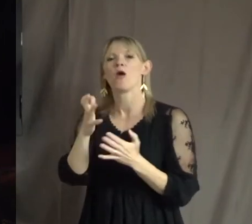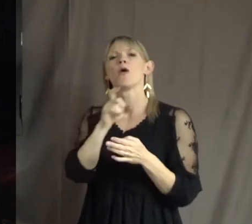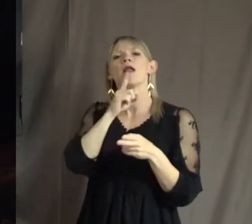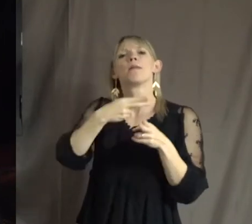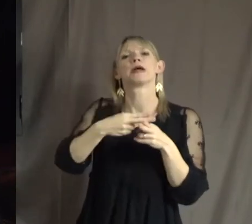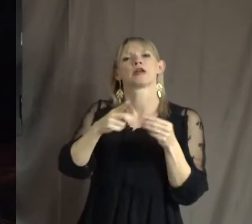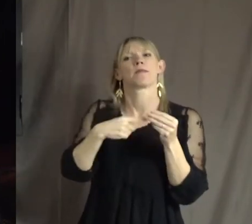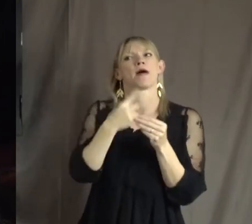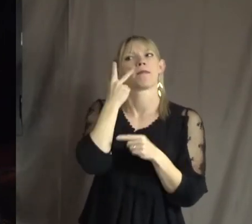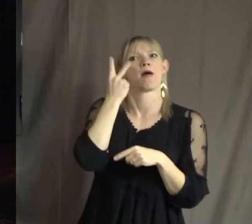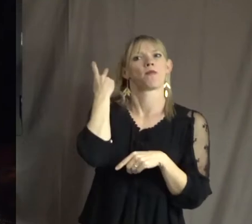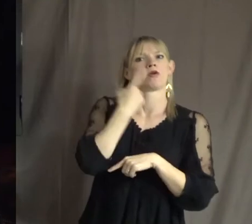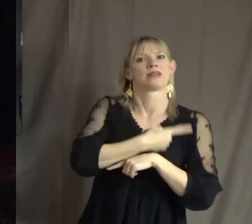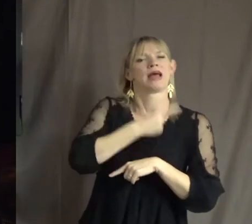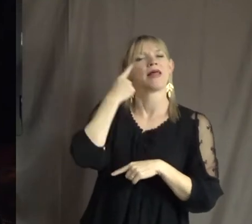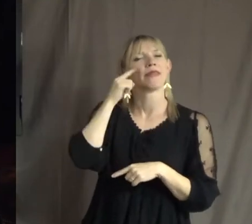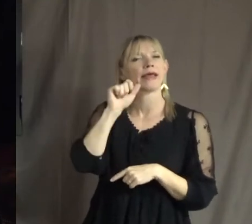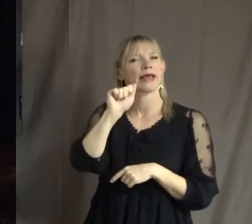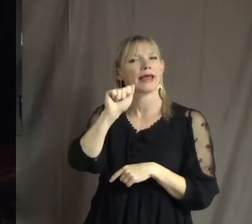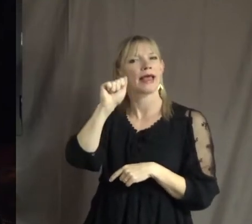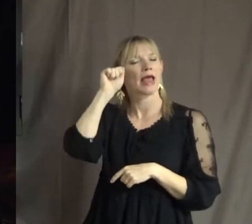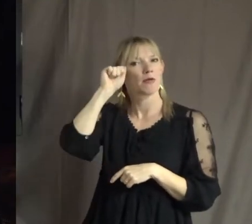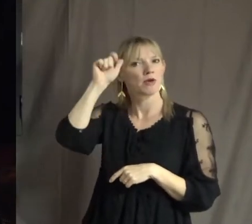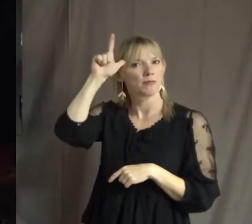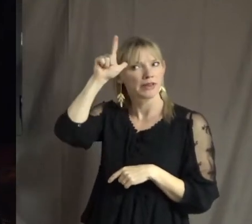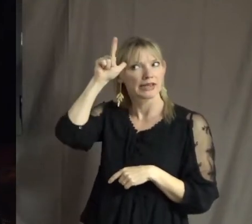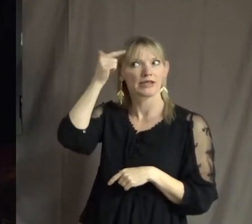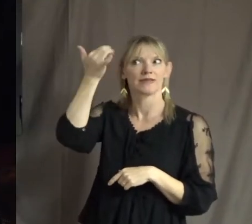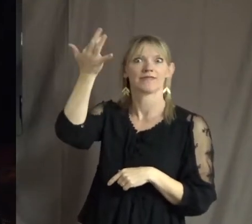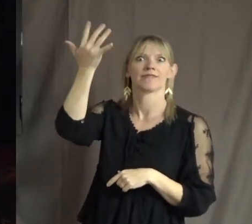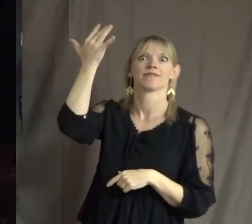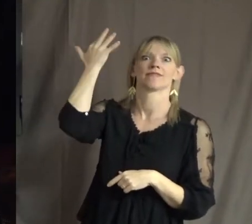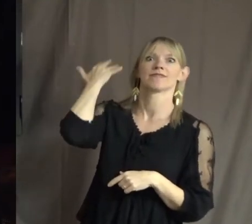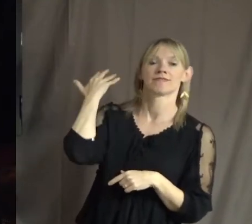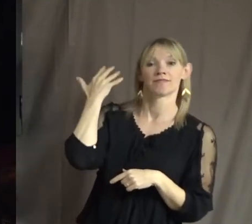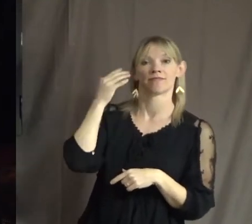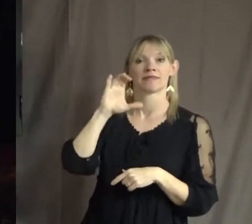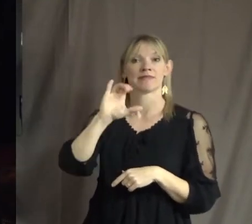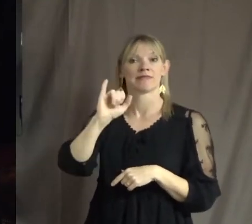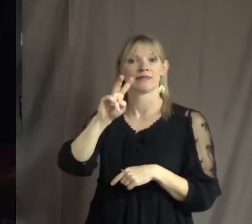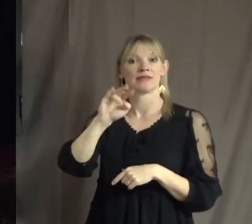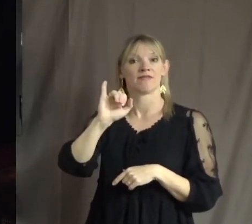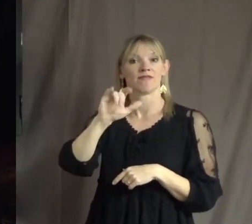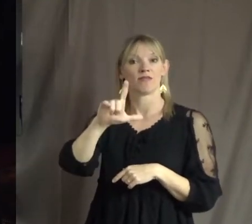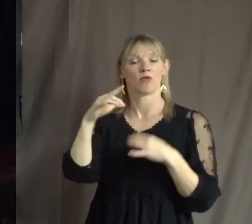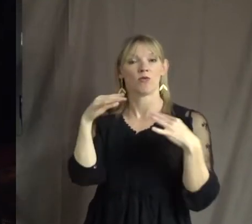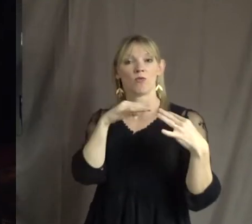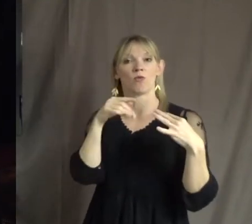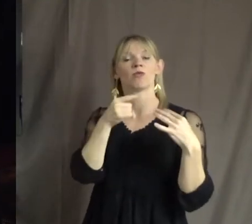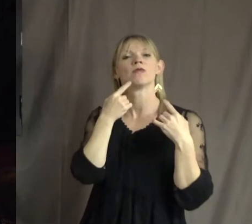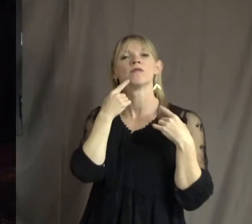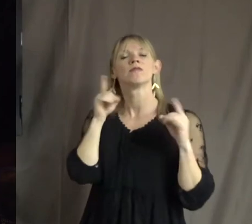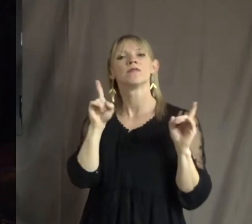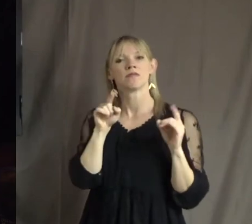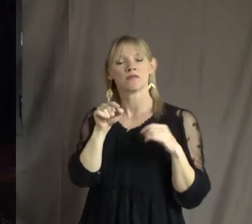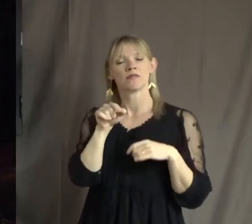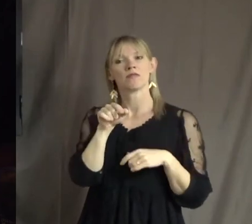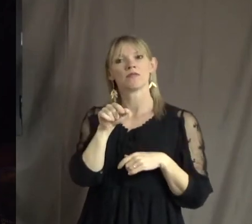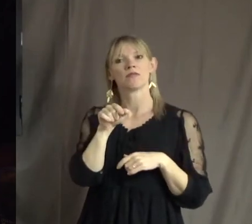think it was President Abe Lincoln, way back when, with the Civil War, he declared that it was going to